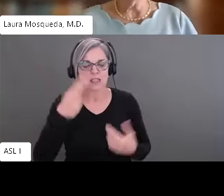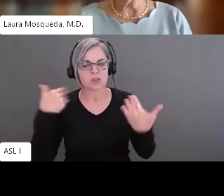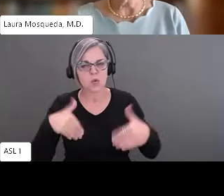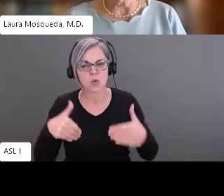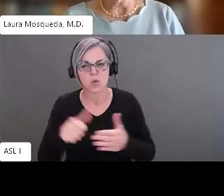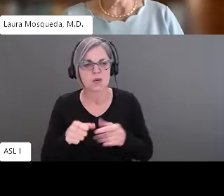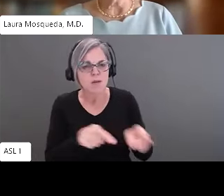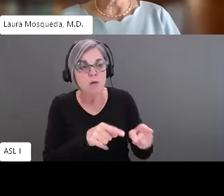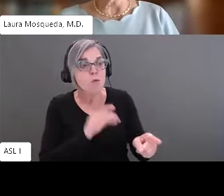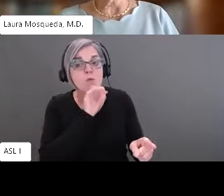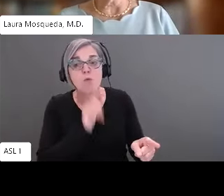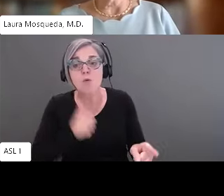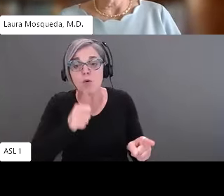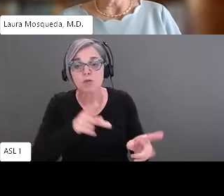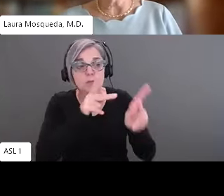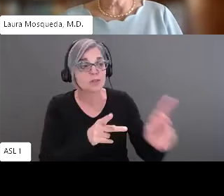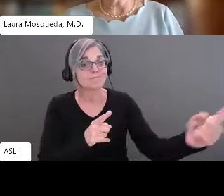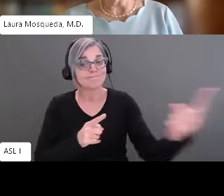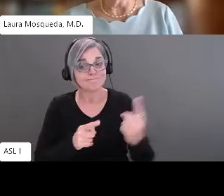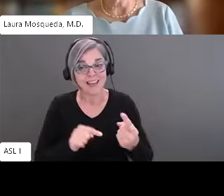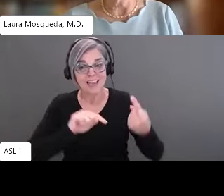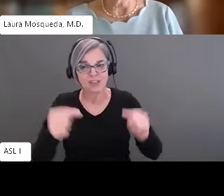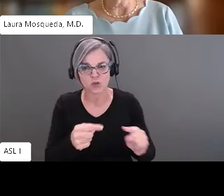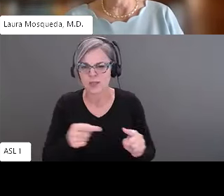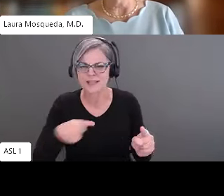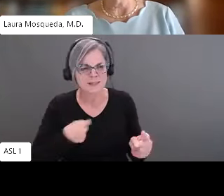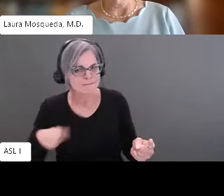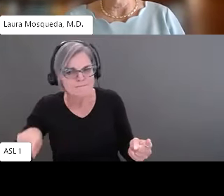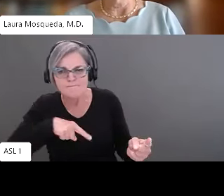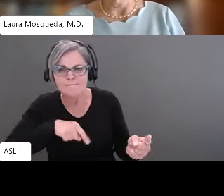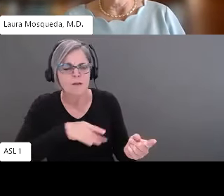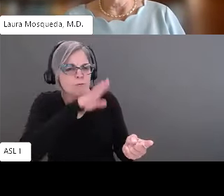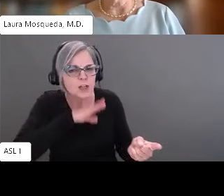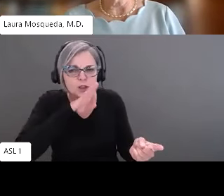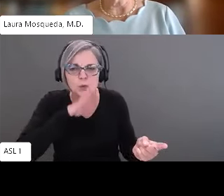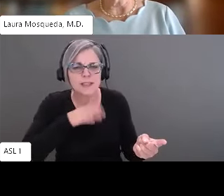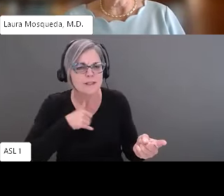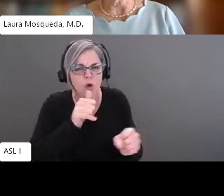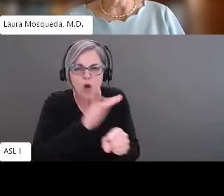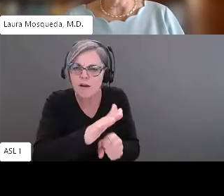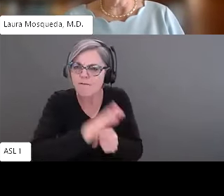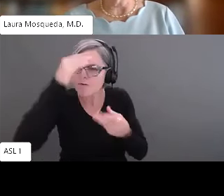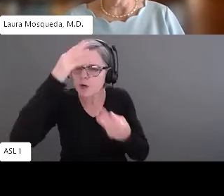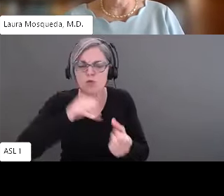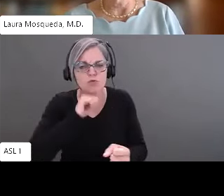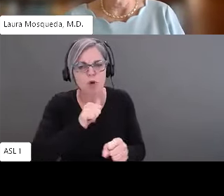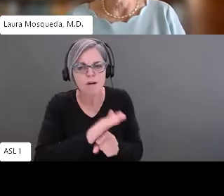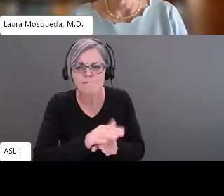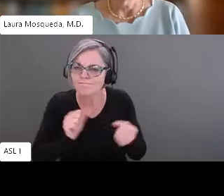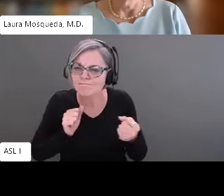we developed something called the Geriatric Injury Documentation Tool, or